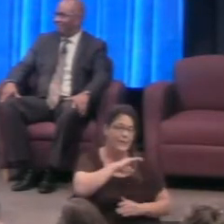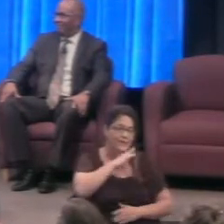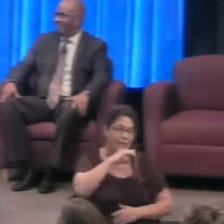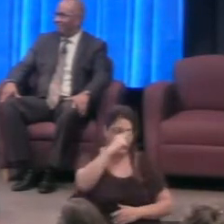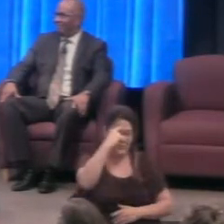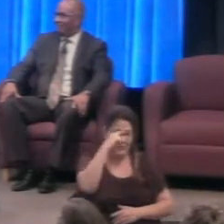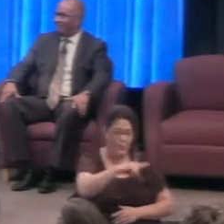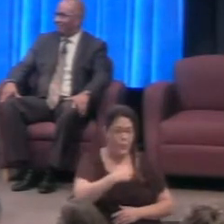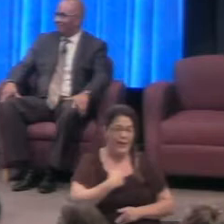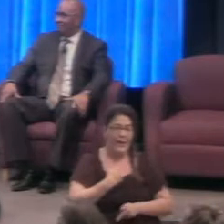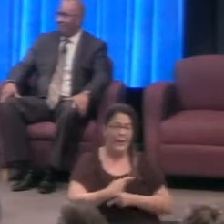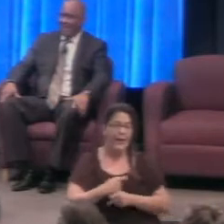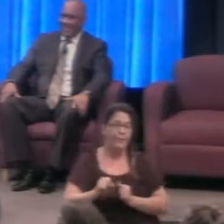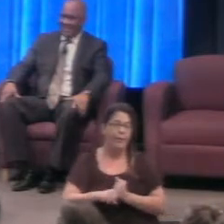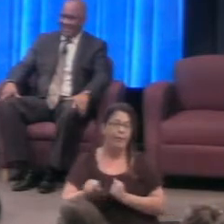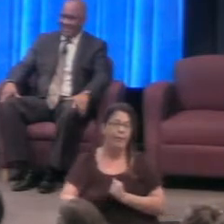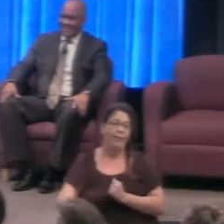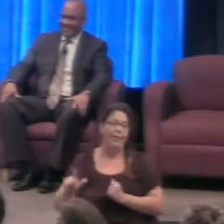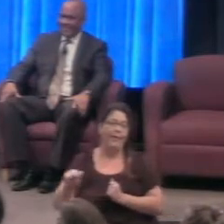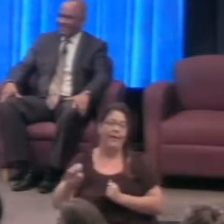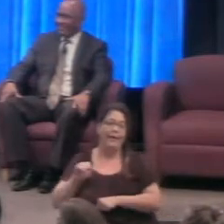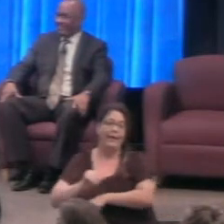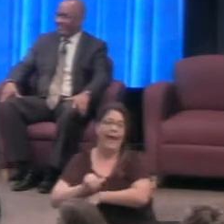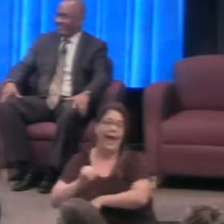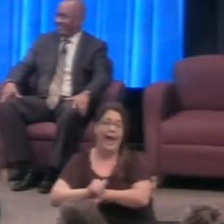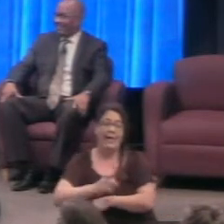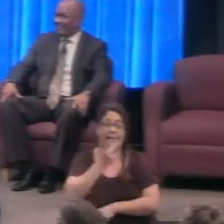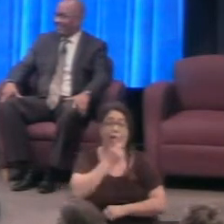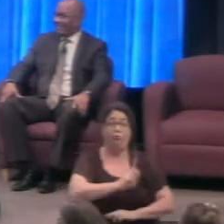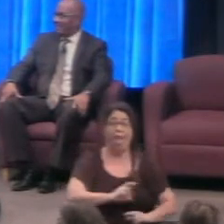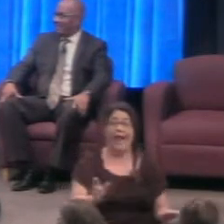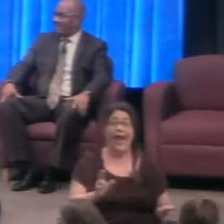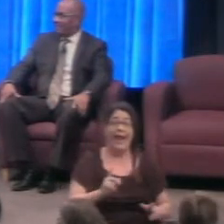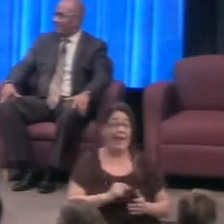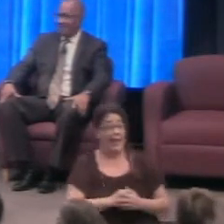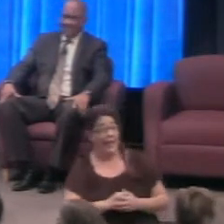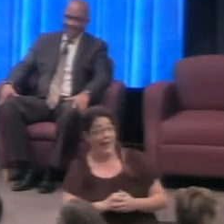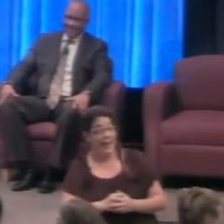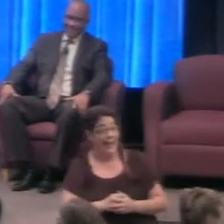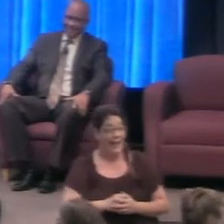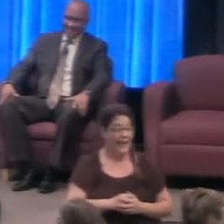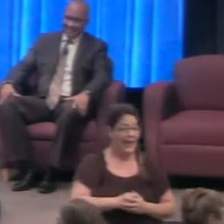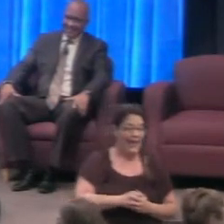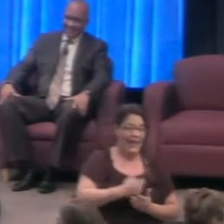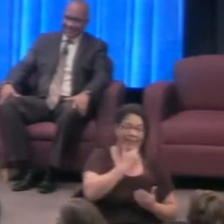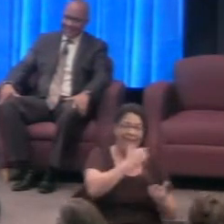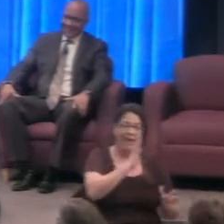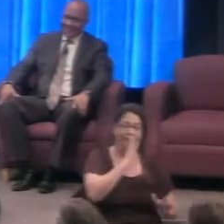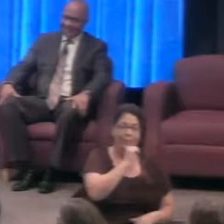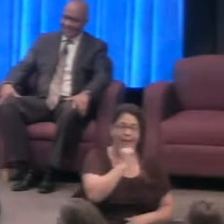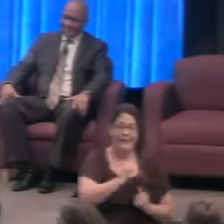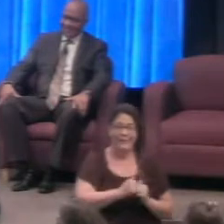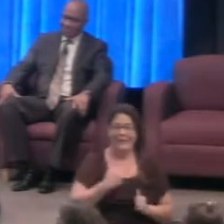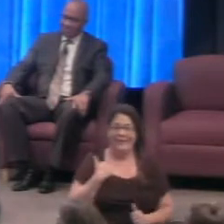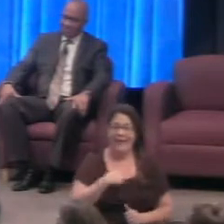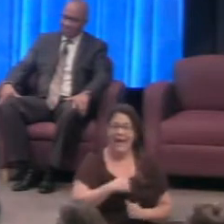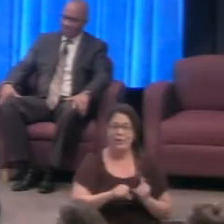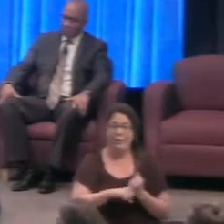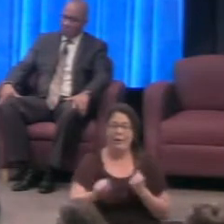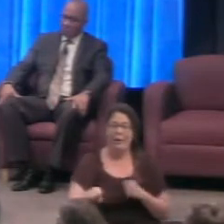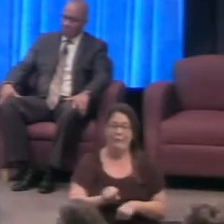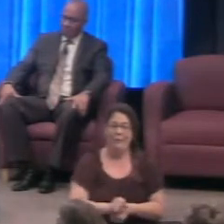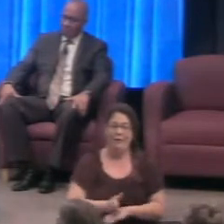we would keep her a little bit later and dinner was ready. And so thank you for your patience with us.